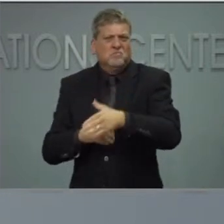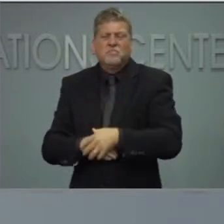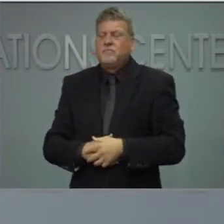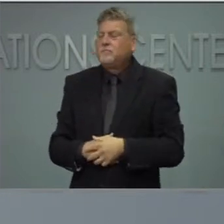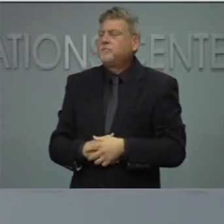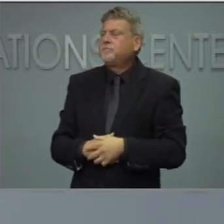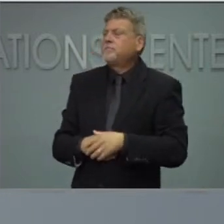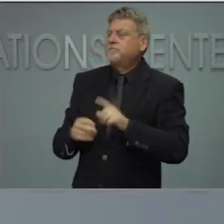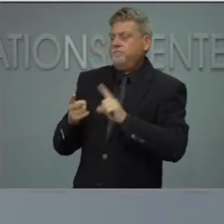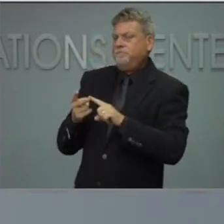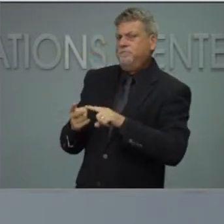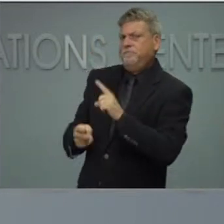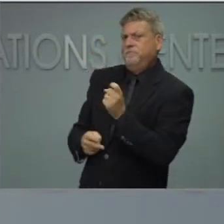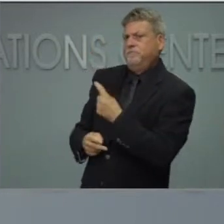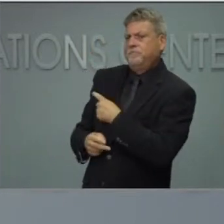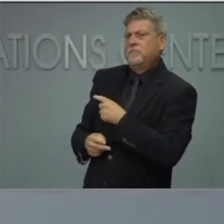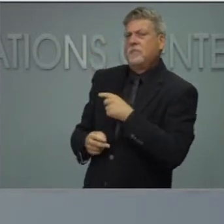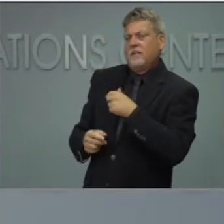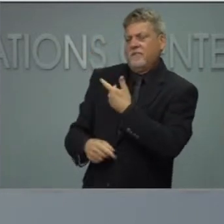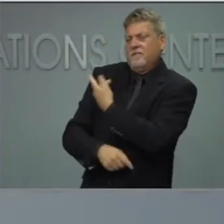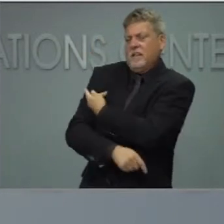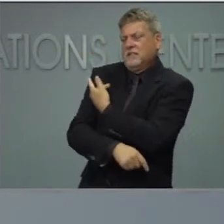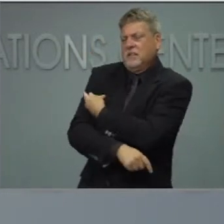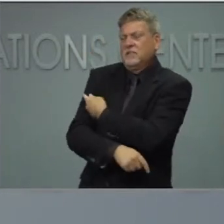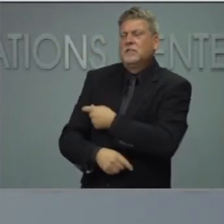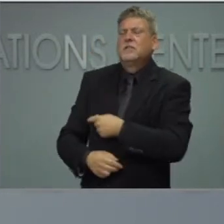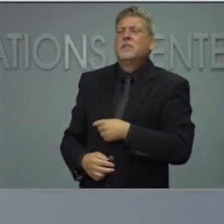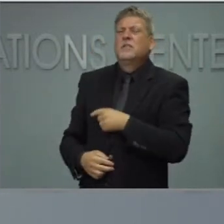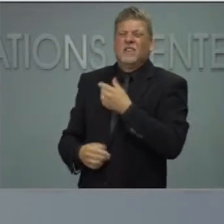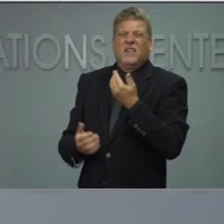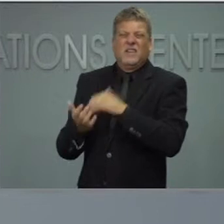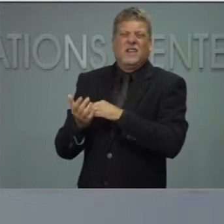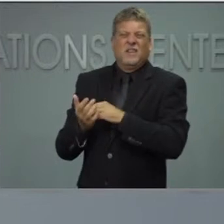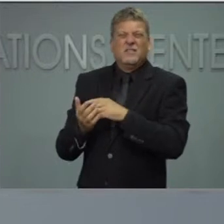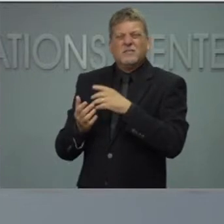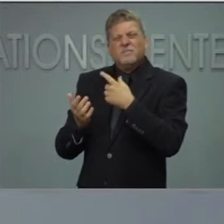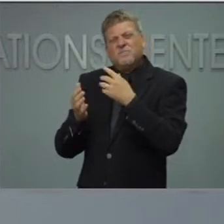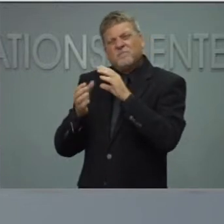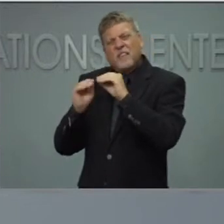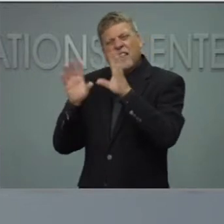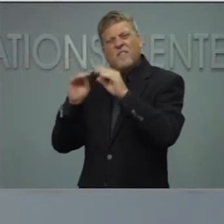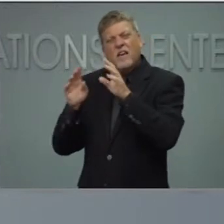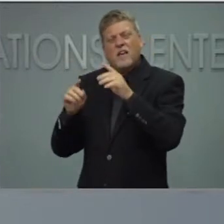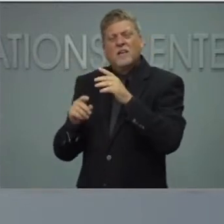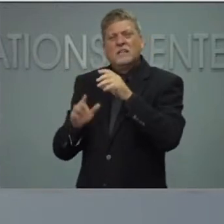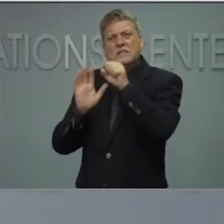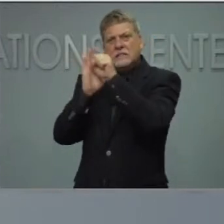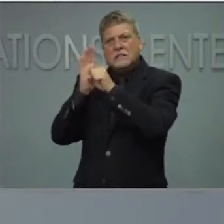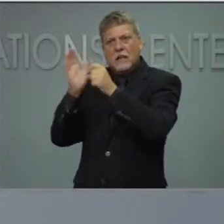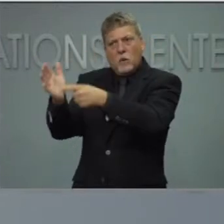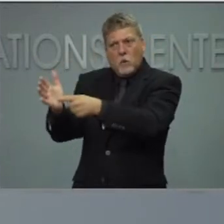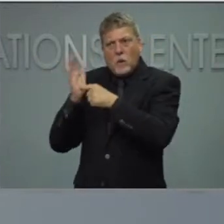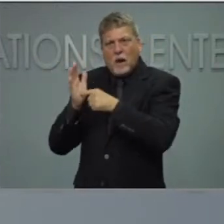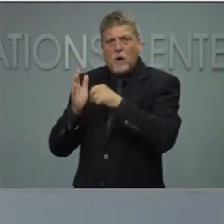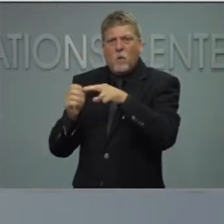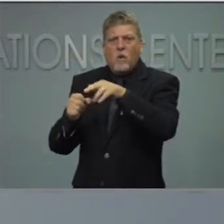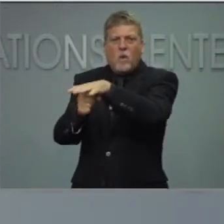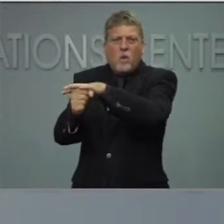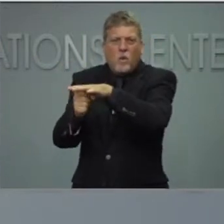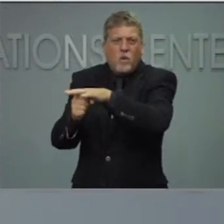vaccinations related to state versus local, with mandating it or having the weekly testing